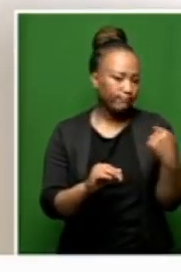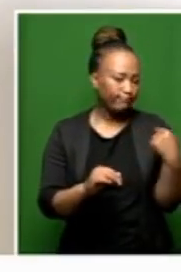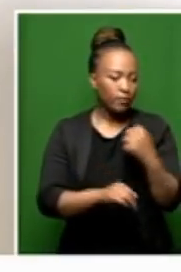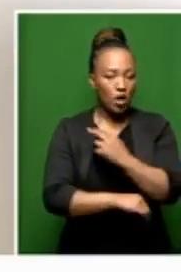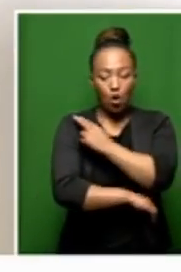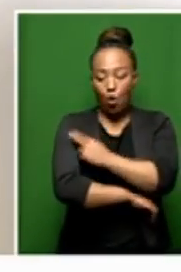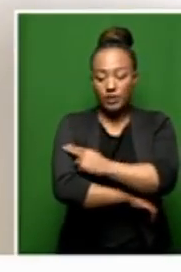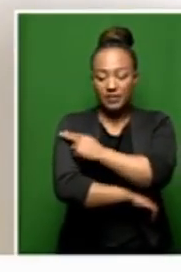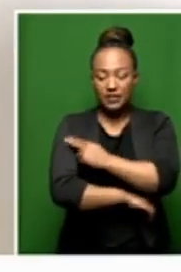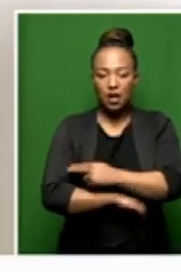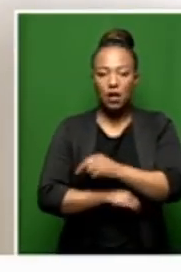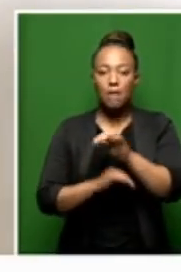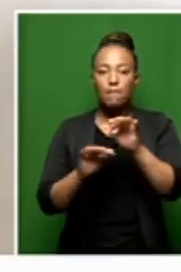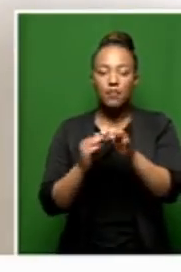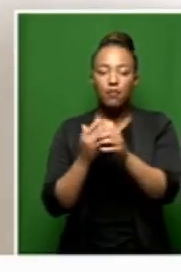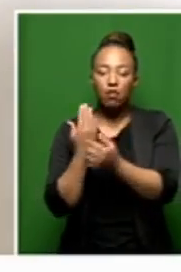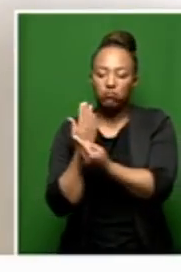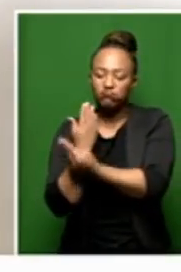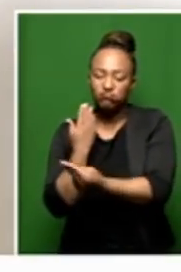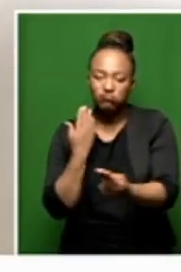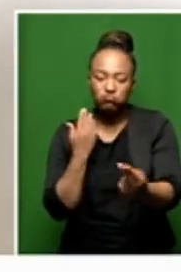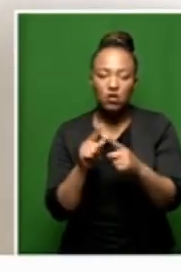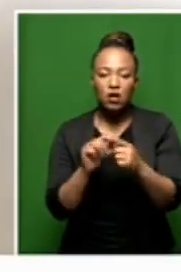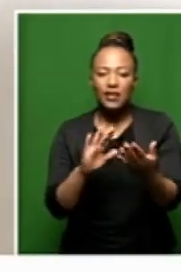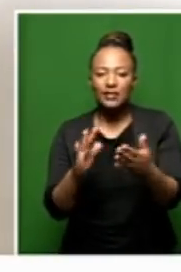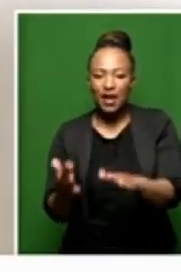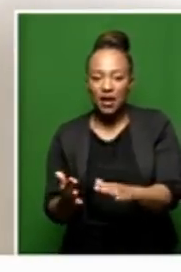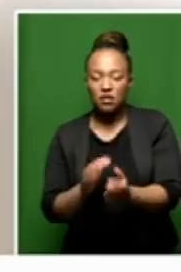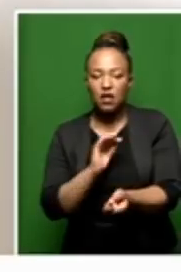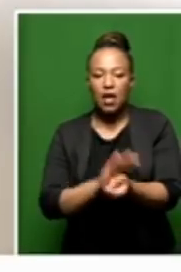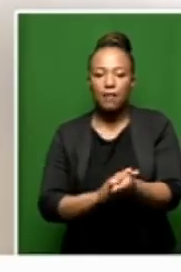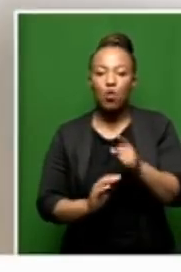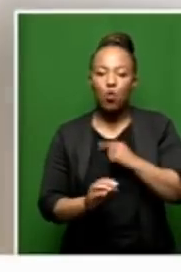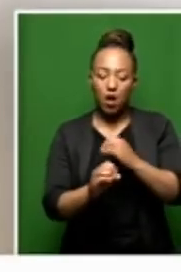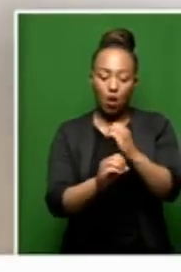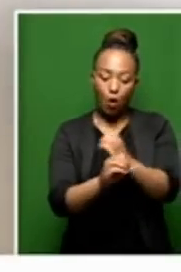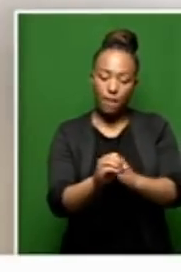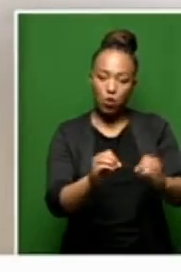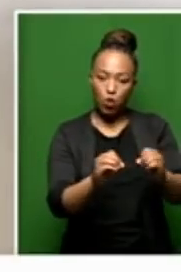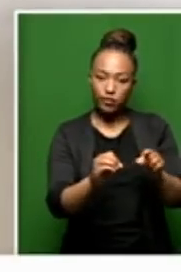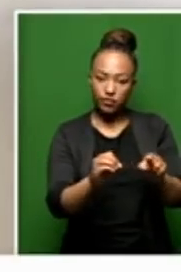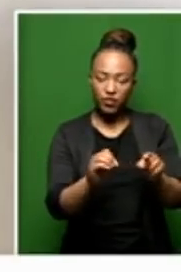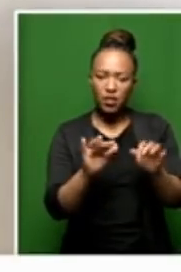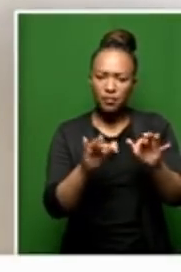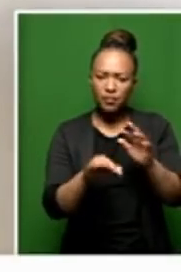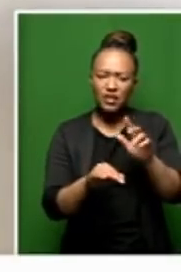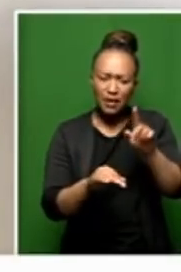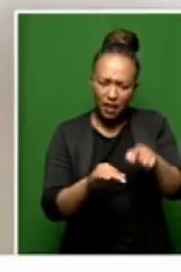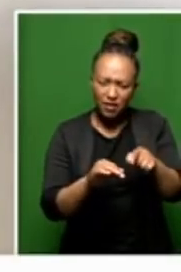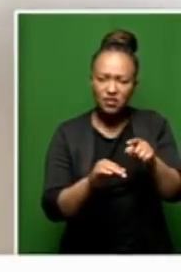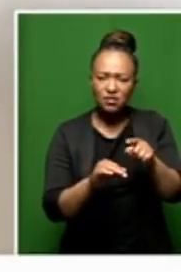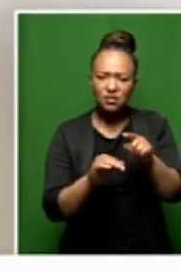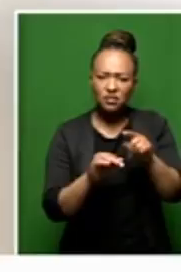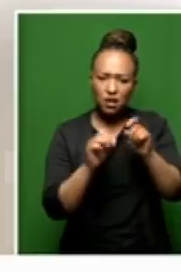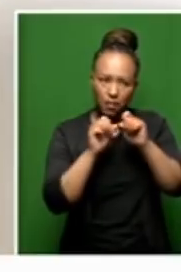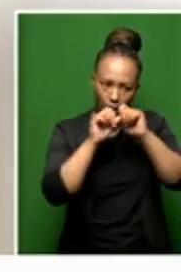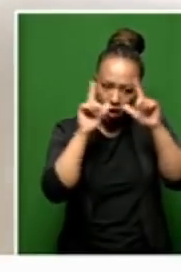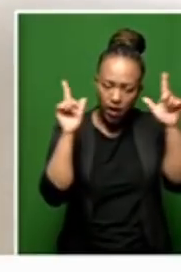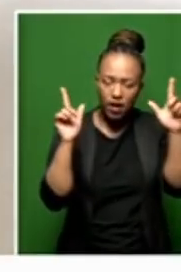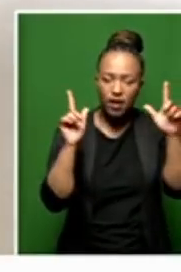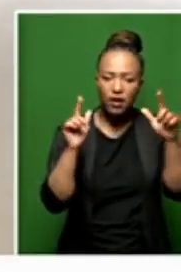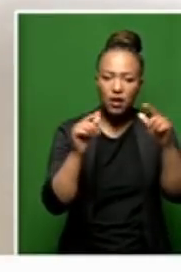hospitalizations versus number of deaths that are still happening due to Omicron. And I think that's what people need to realize, that what the